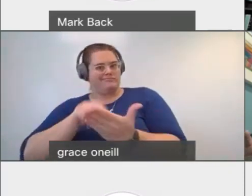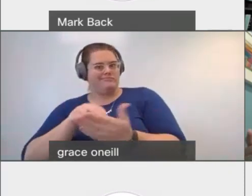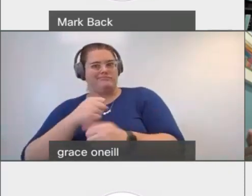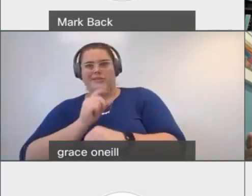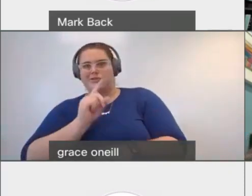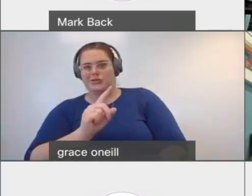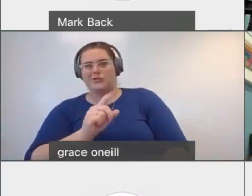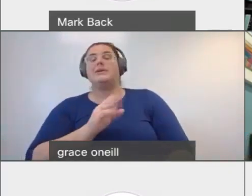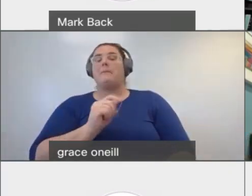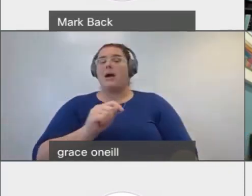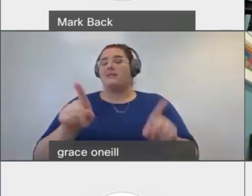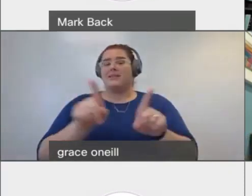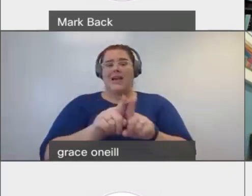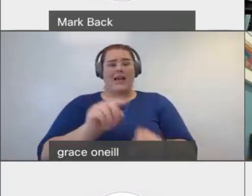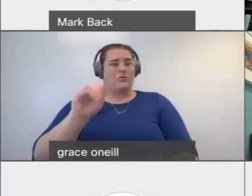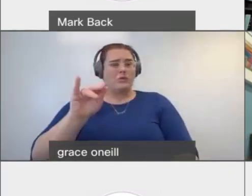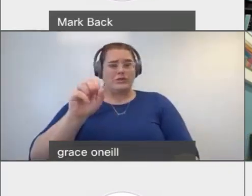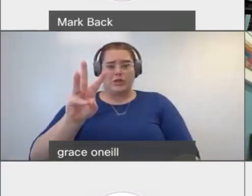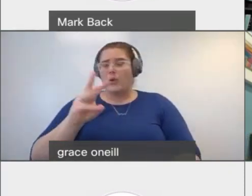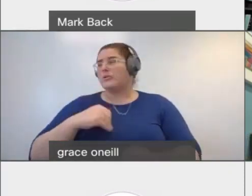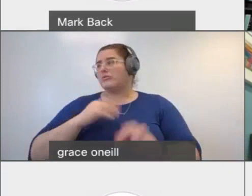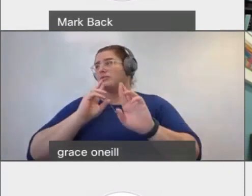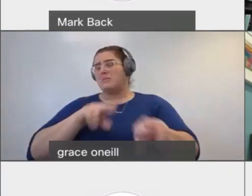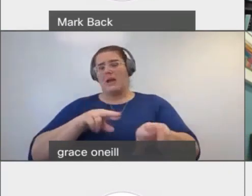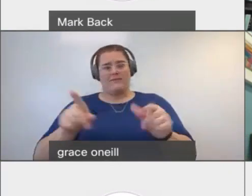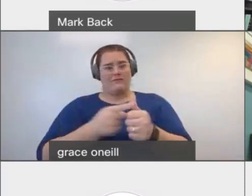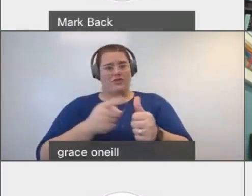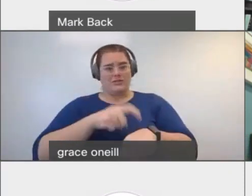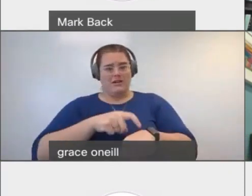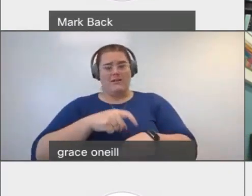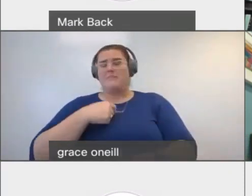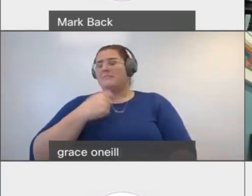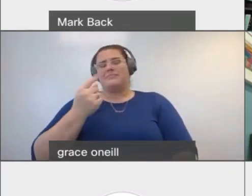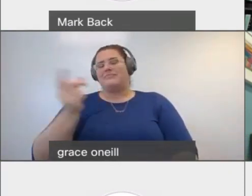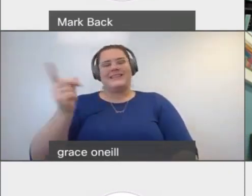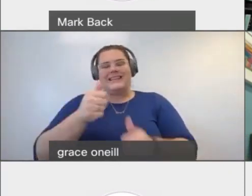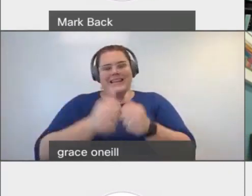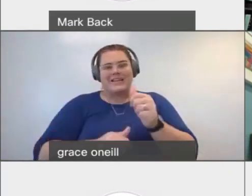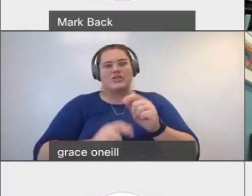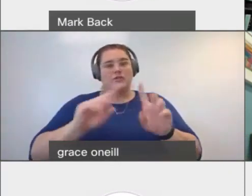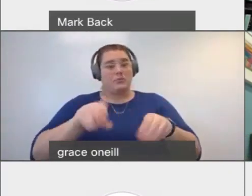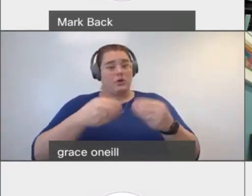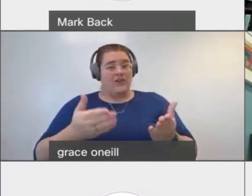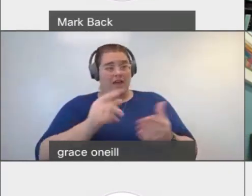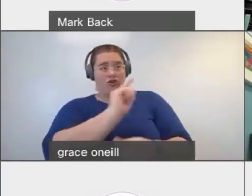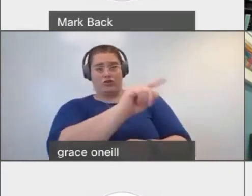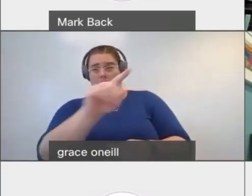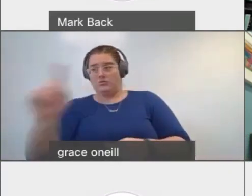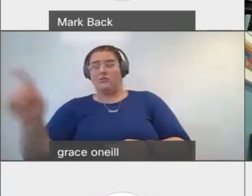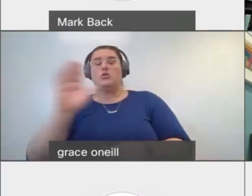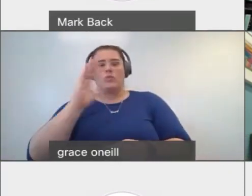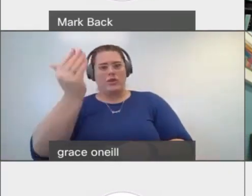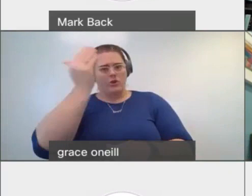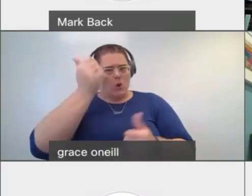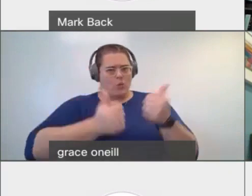Winslow indicated in his first response, each provider would know what authorizations